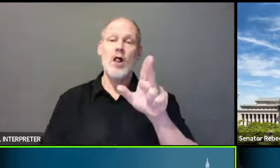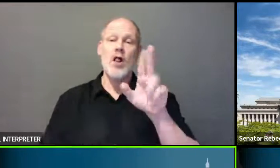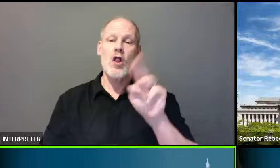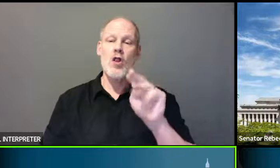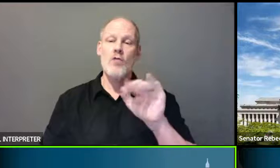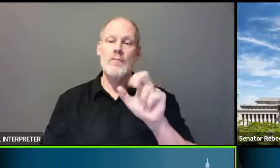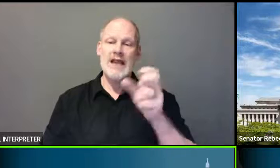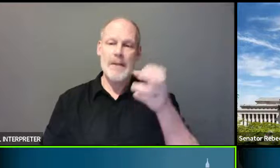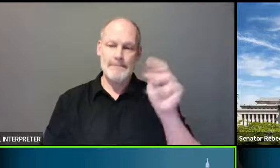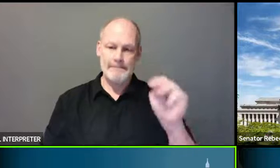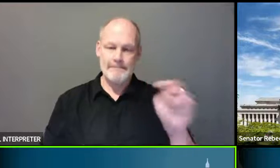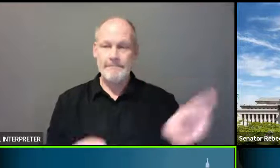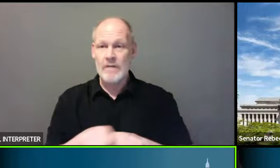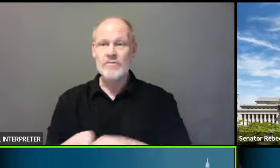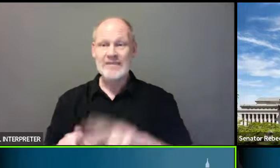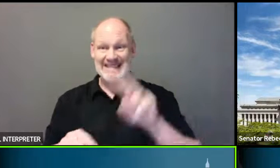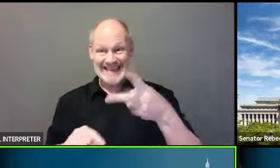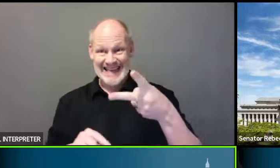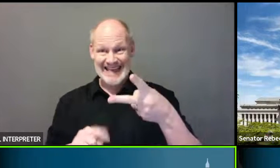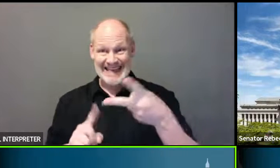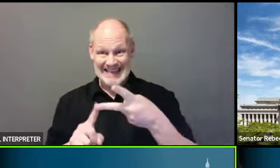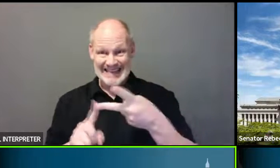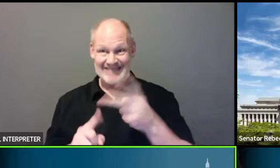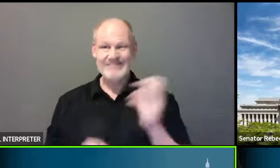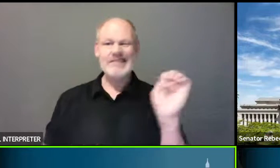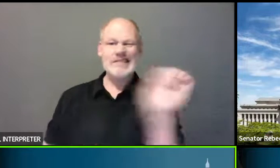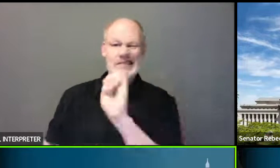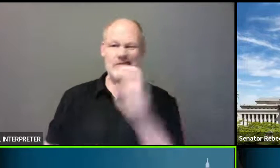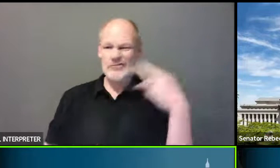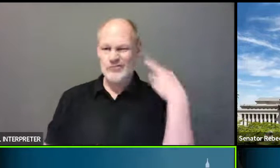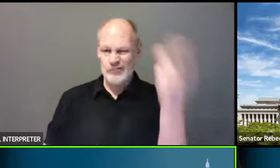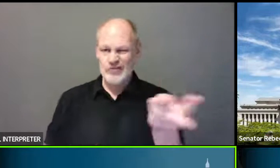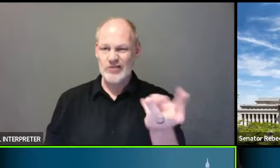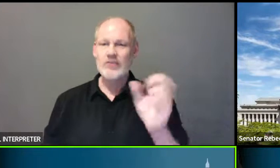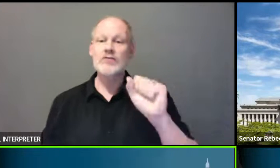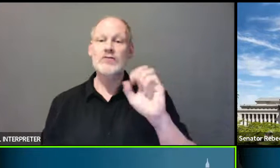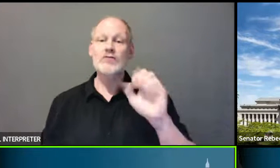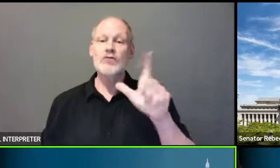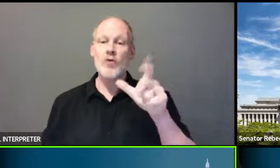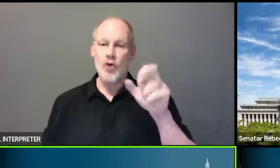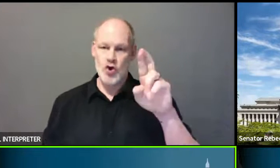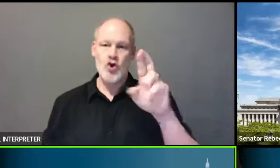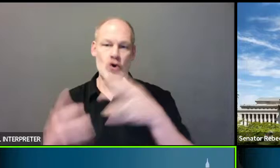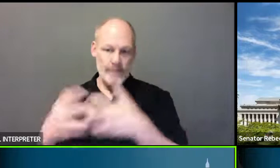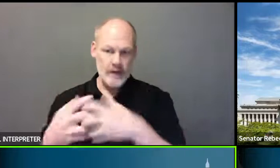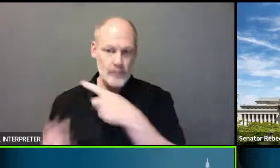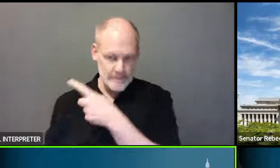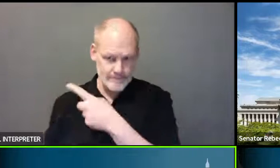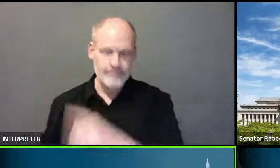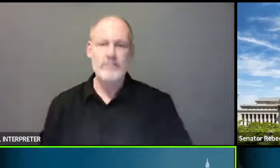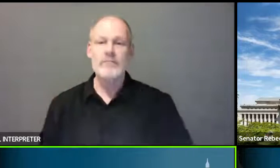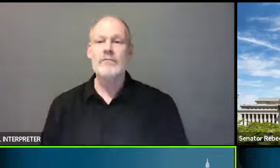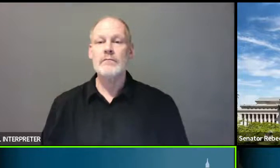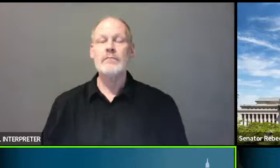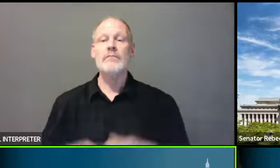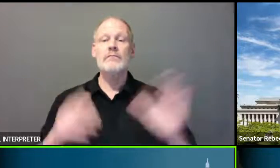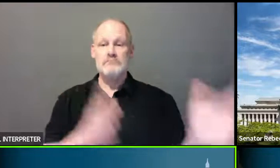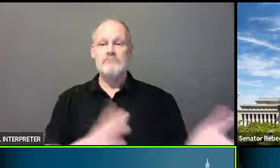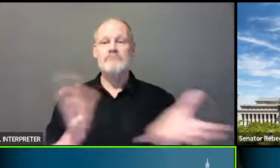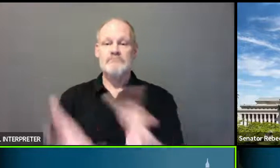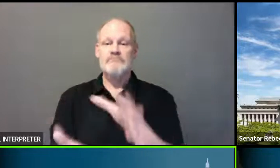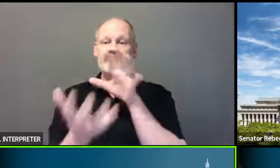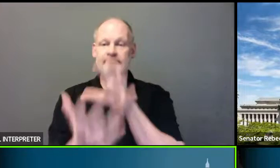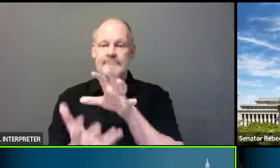also in Eastern Washington, a solar manufacturing facility. We're also making an important investment of about